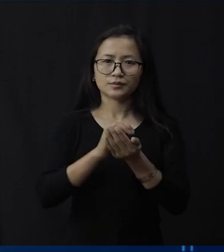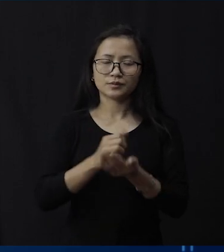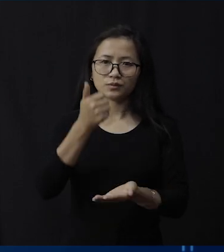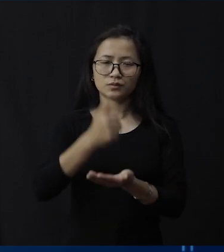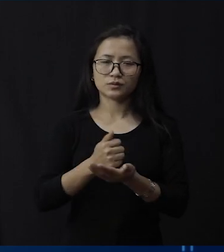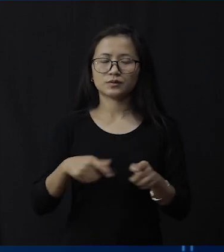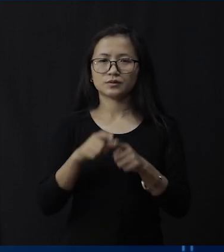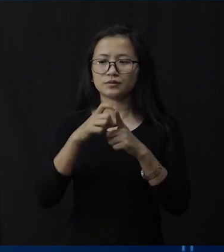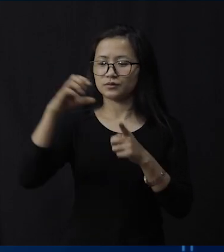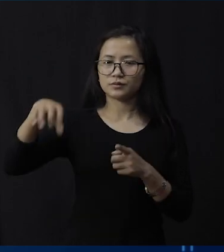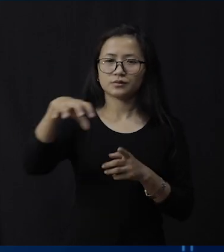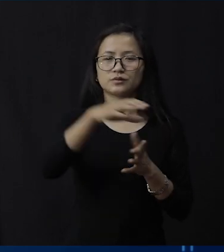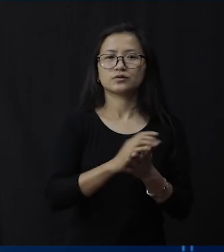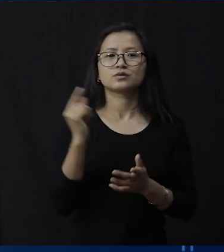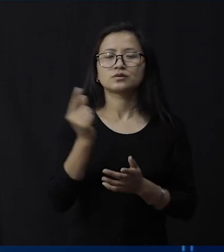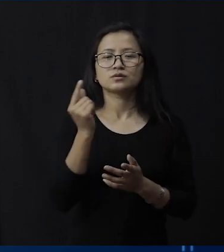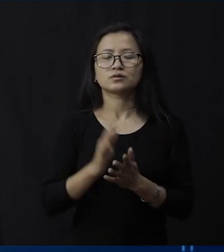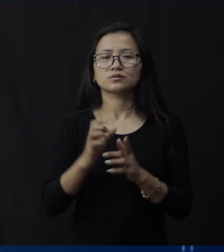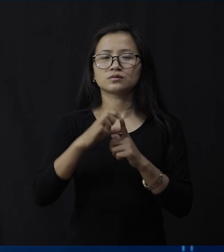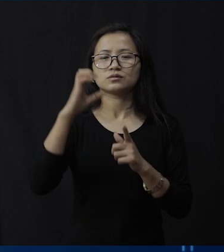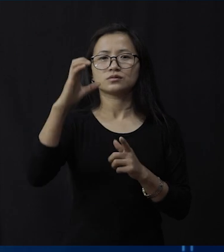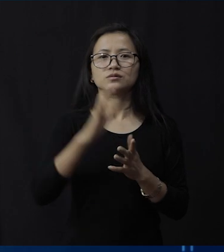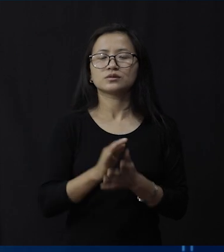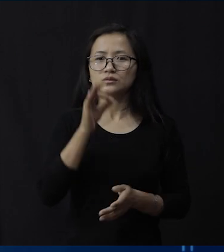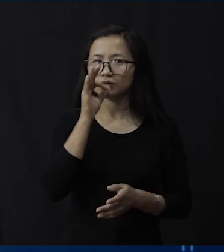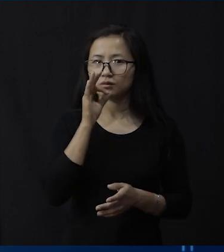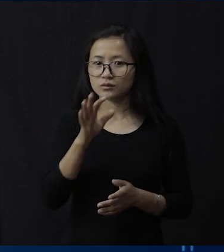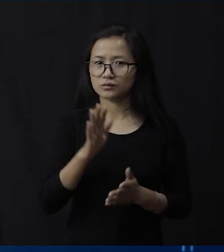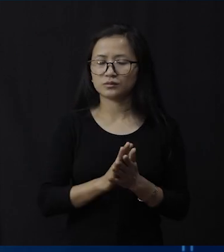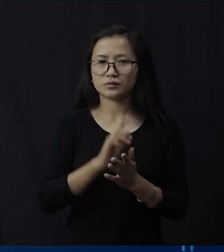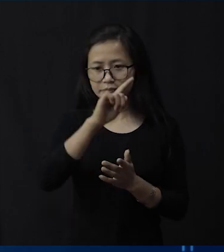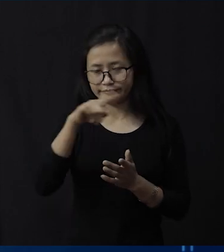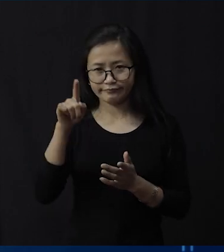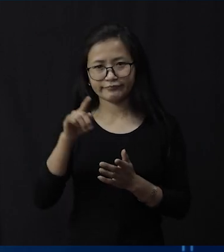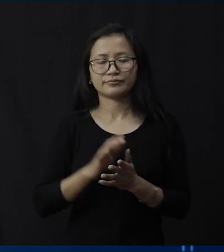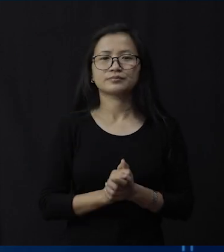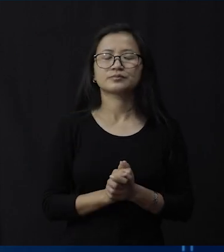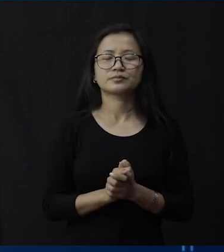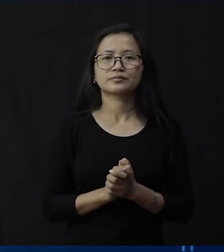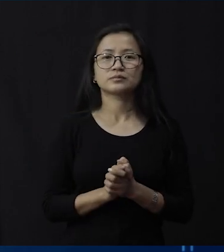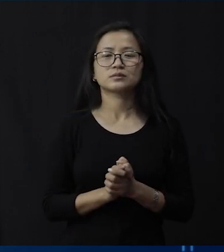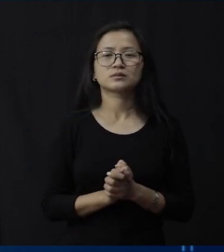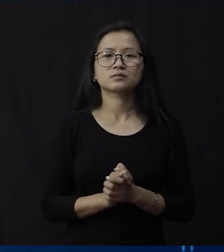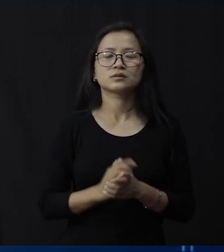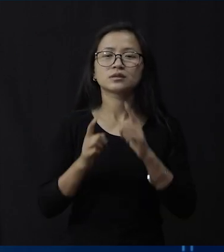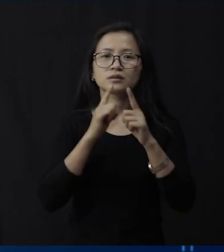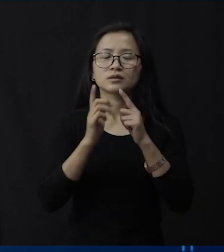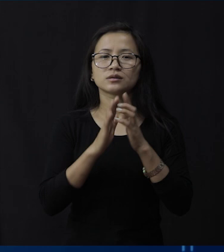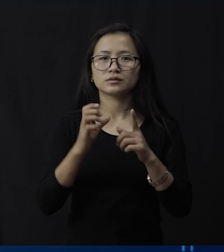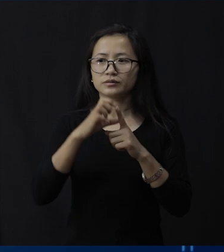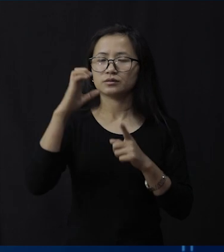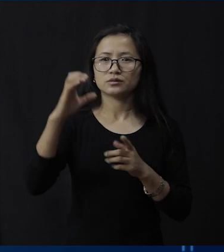the district is an important function of the DC. Again, that is true, right? I've already explained to you that it